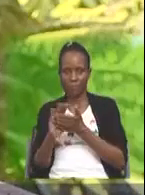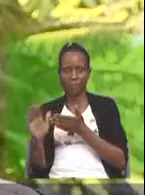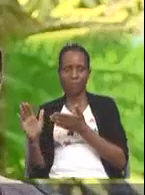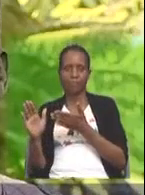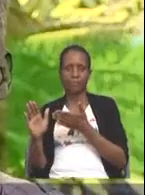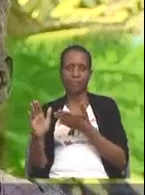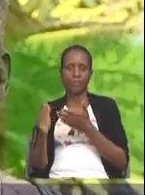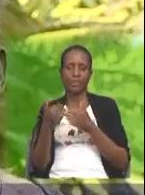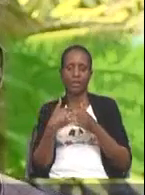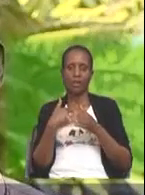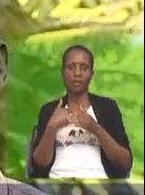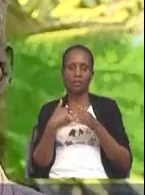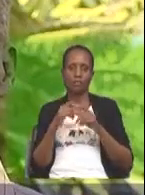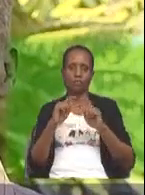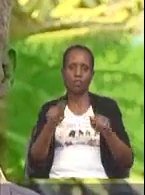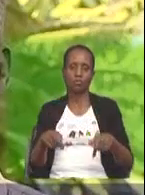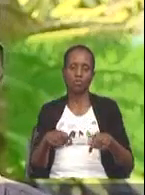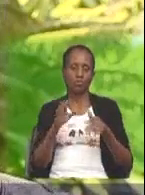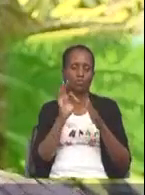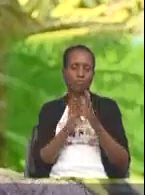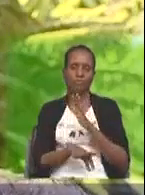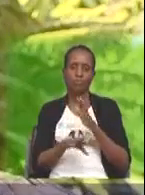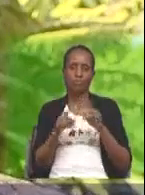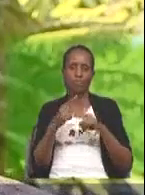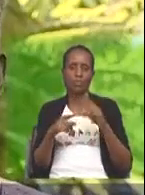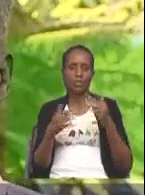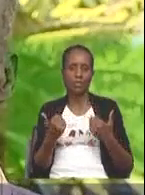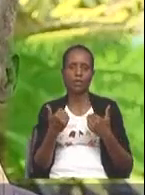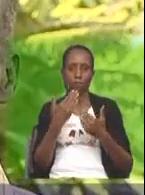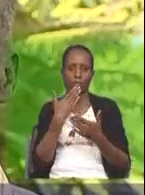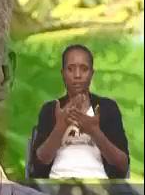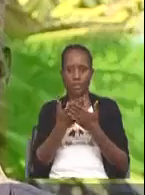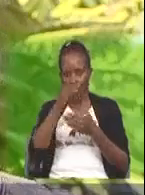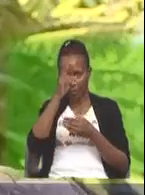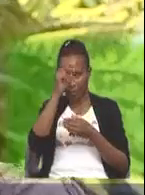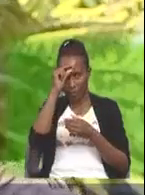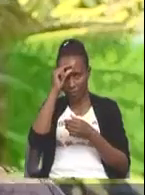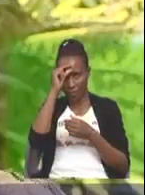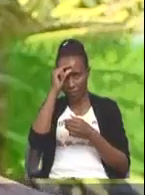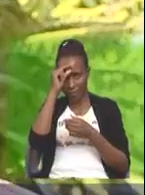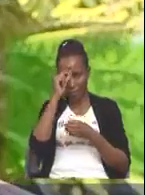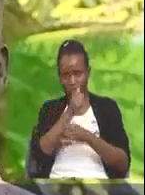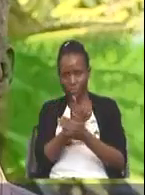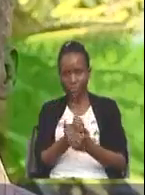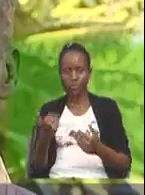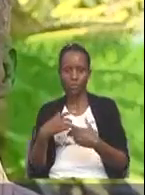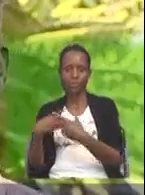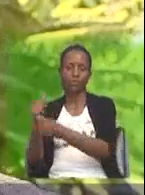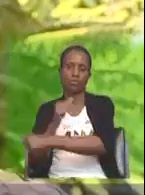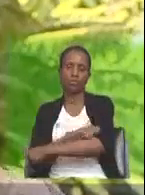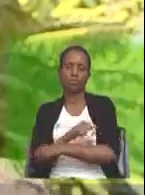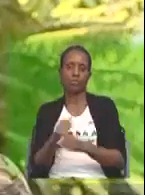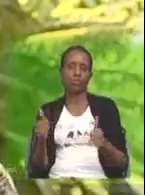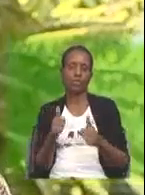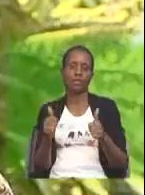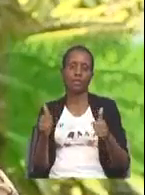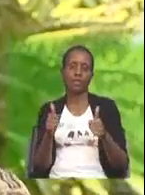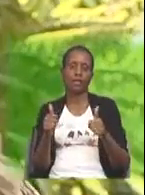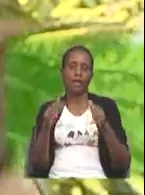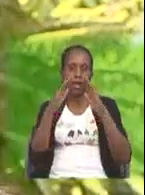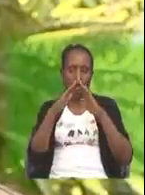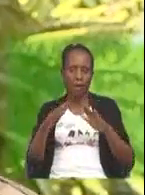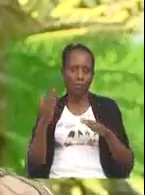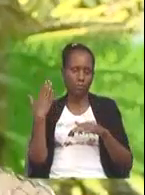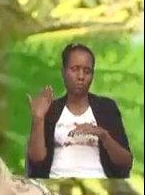nafama ni hii taya. Sasa tunashukuru serikali. Watoto yetu tumesomeshwa.